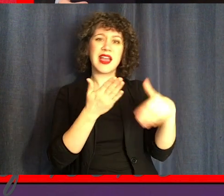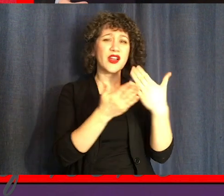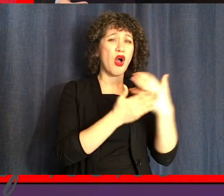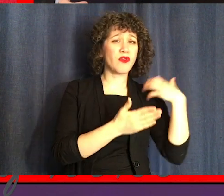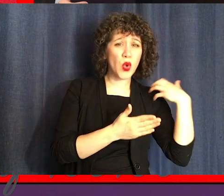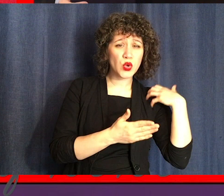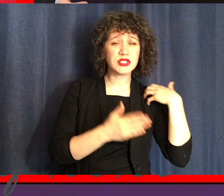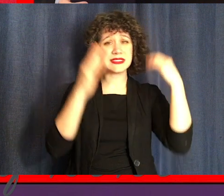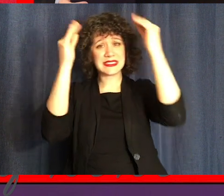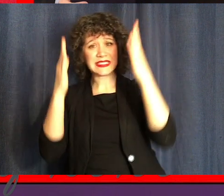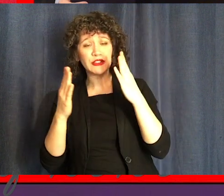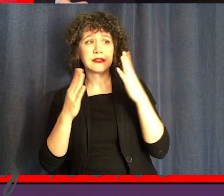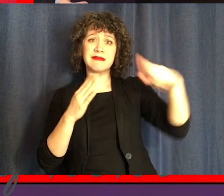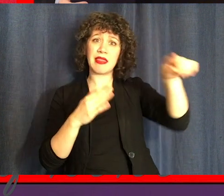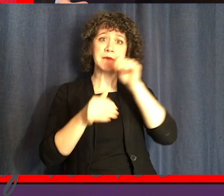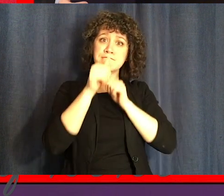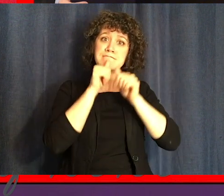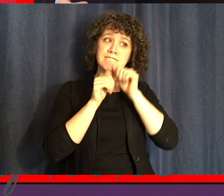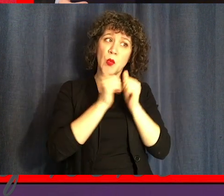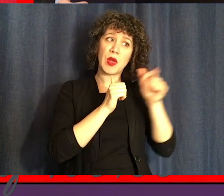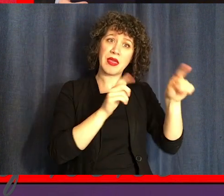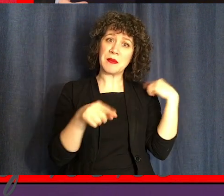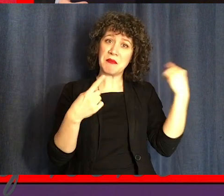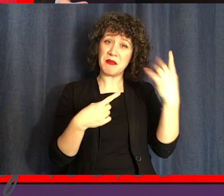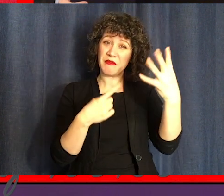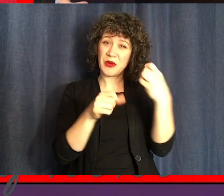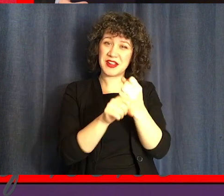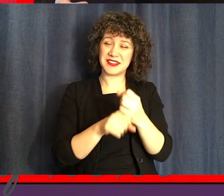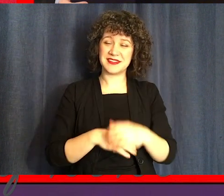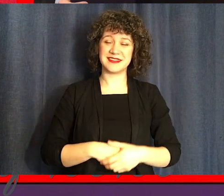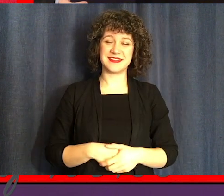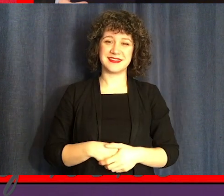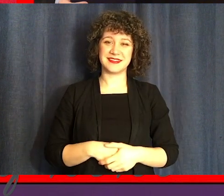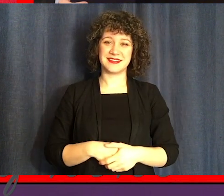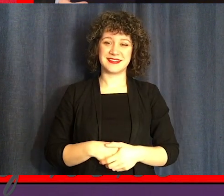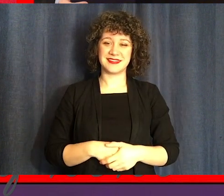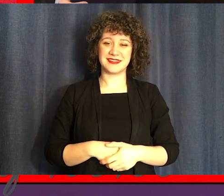put up with him for the 4 years.